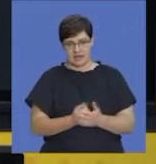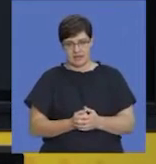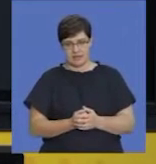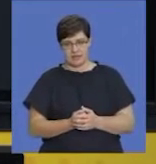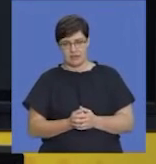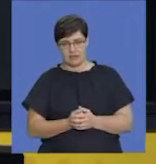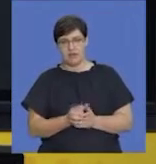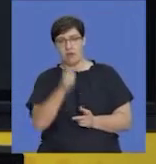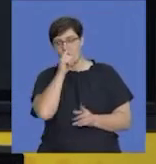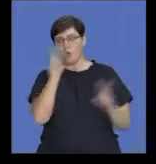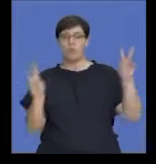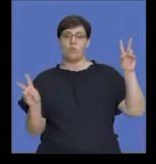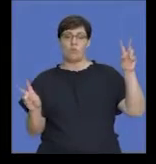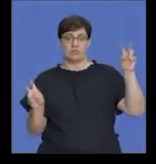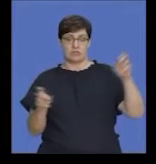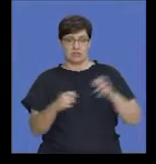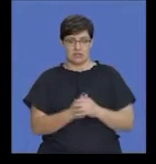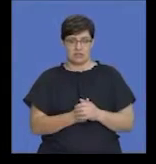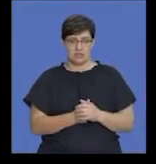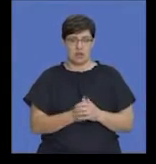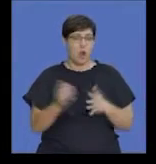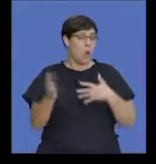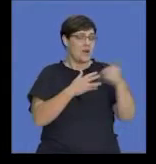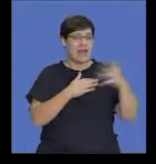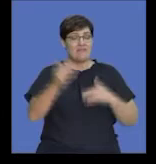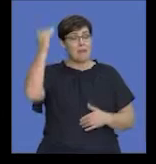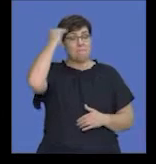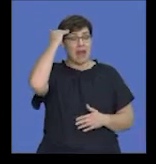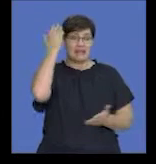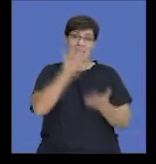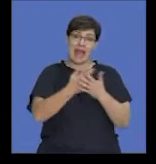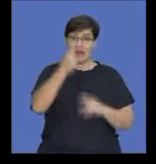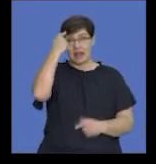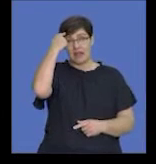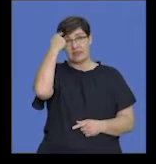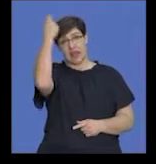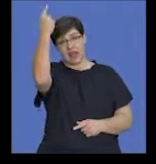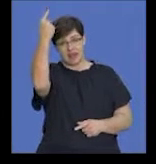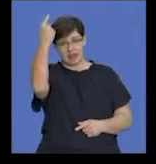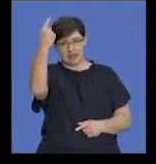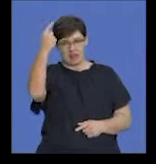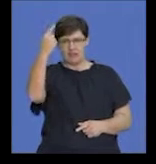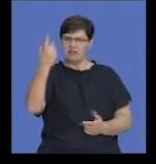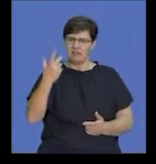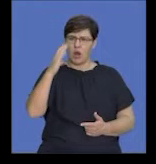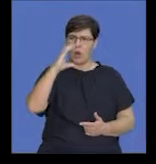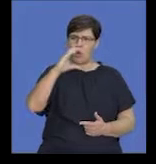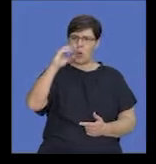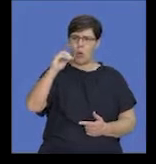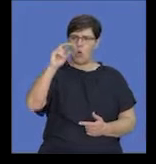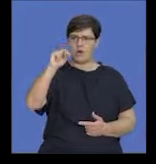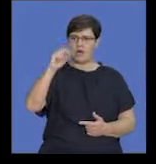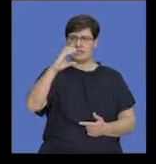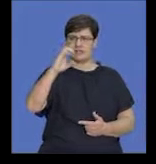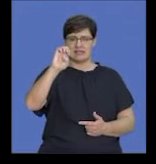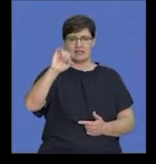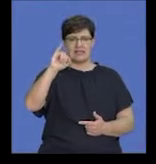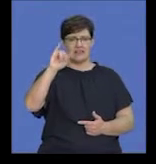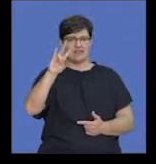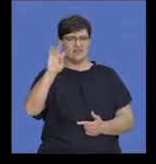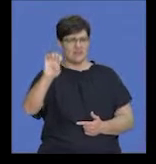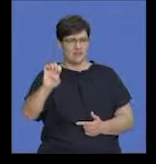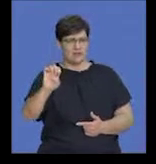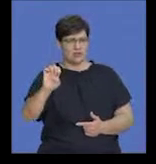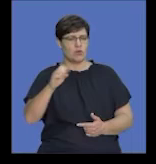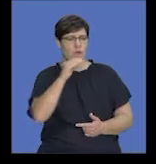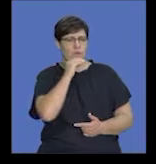we go back and we look at the quotation, right, and whatever the mind can conceive. So what does conceive mean to us? It means that whatever the